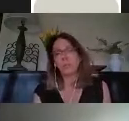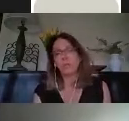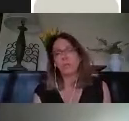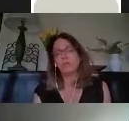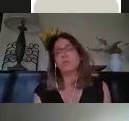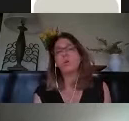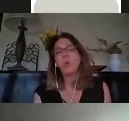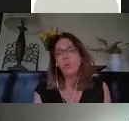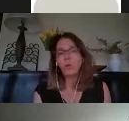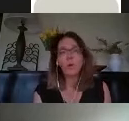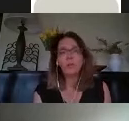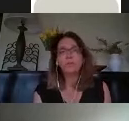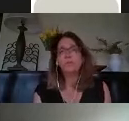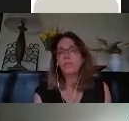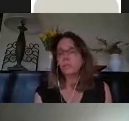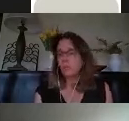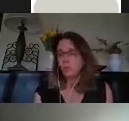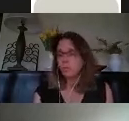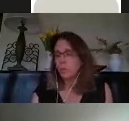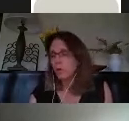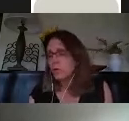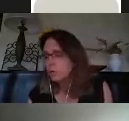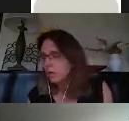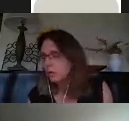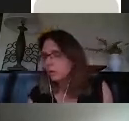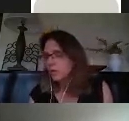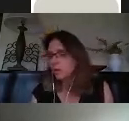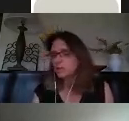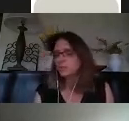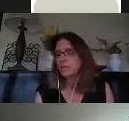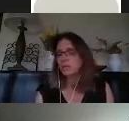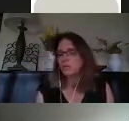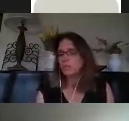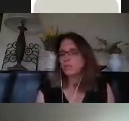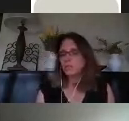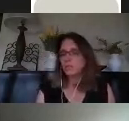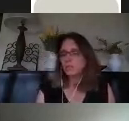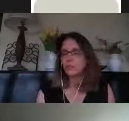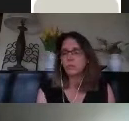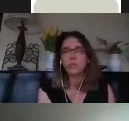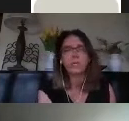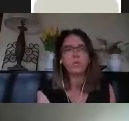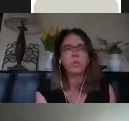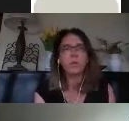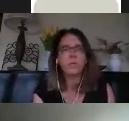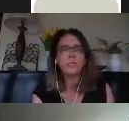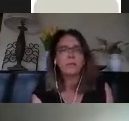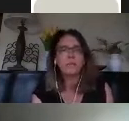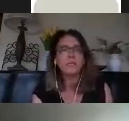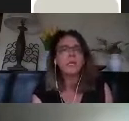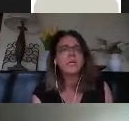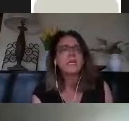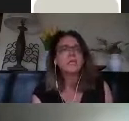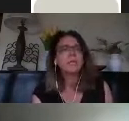another one of those. So we can pause for a second. And I'm wanting to be a little bit cognizant of time because it's already, we're creeping up on